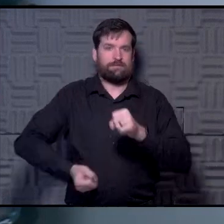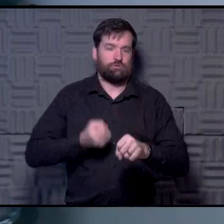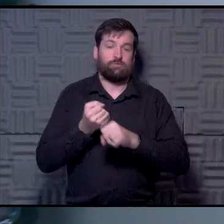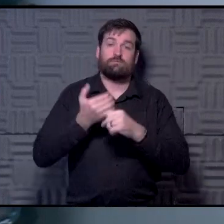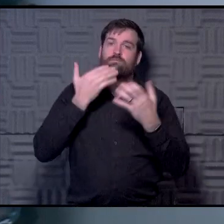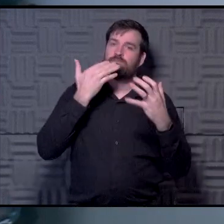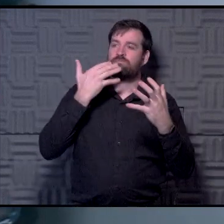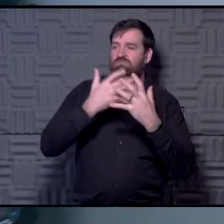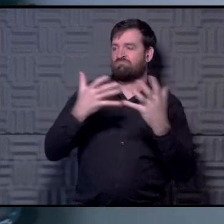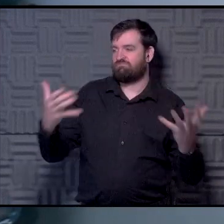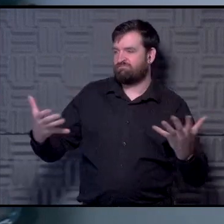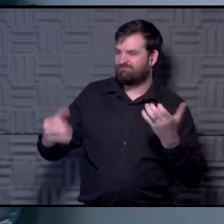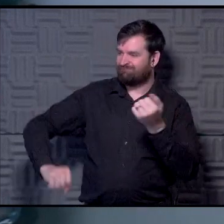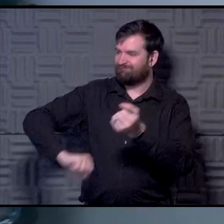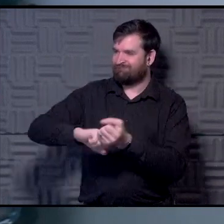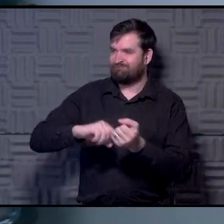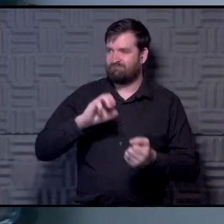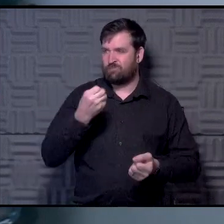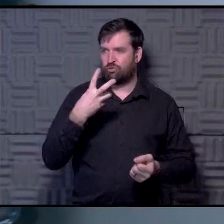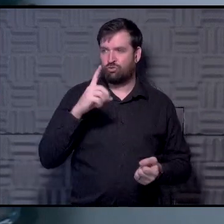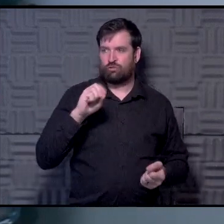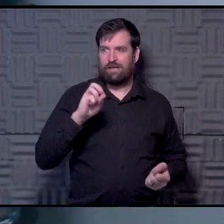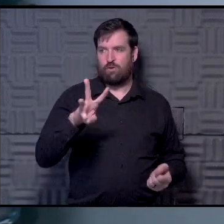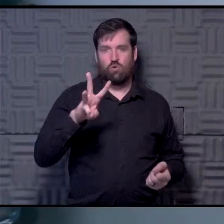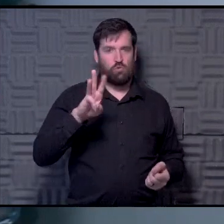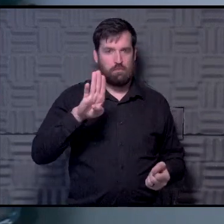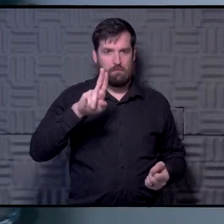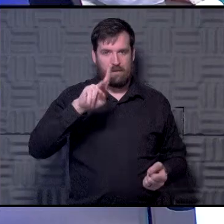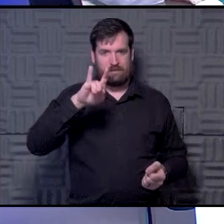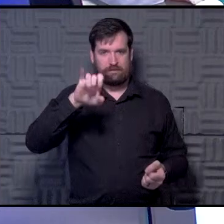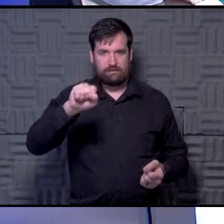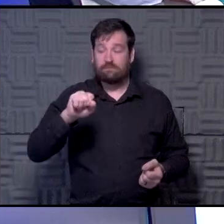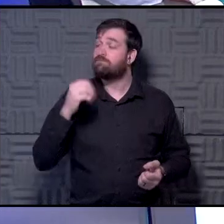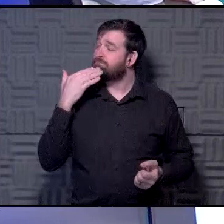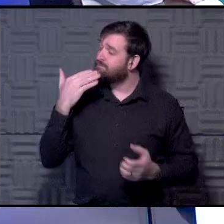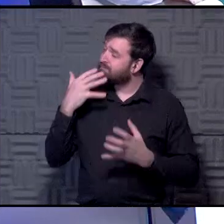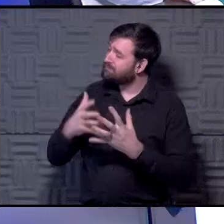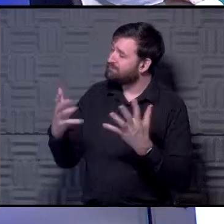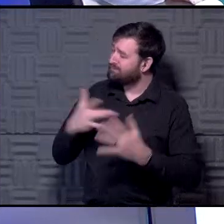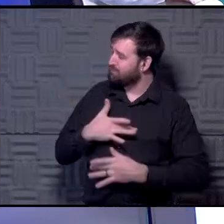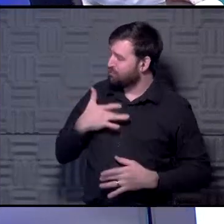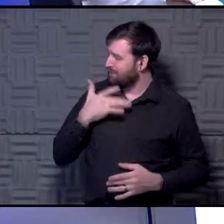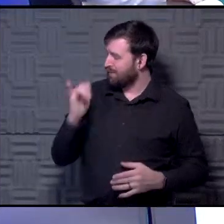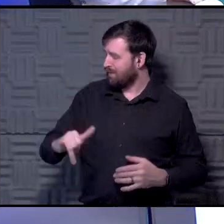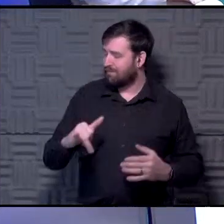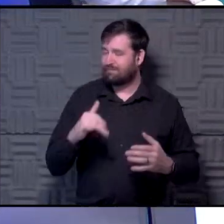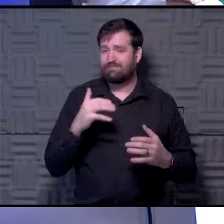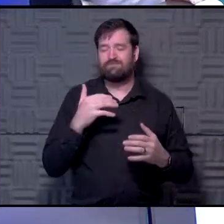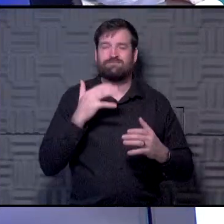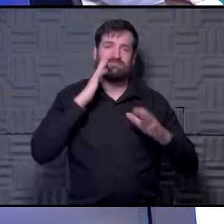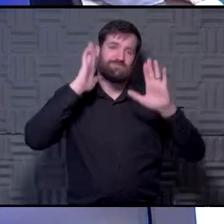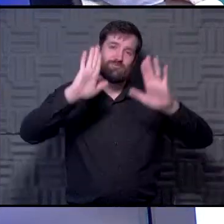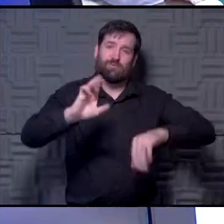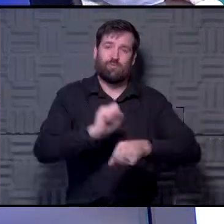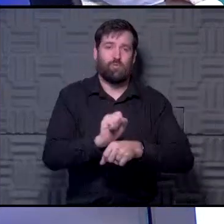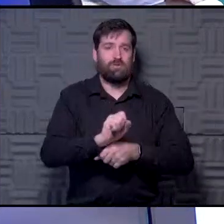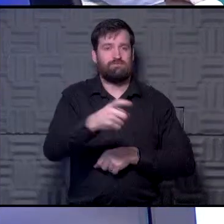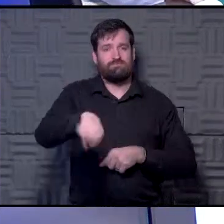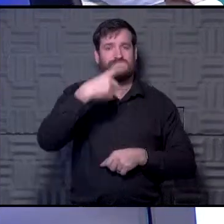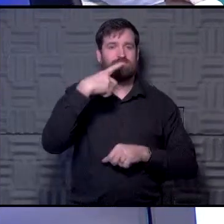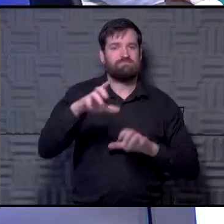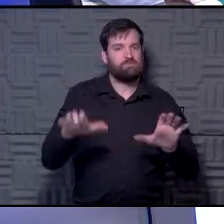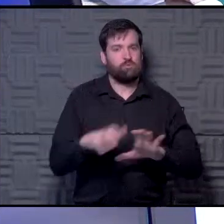on behalf of Shadow Buddies. Well, thank you very much, and we so appreciate Yeah. that, and so appreciate the great work that you've done for